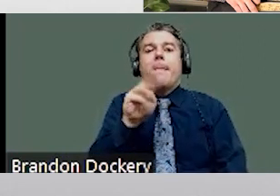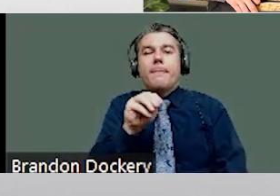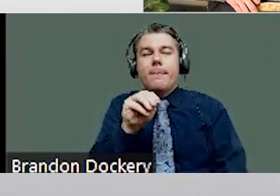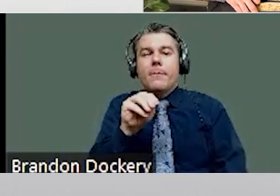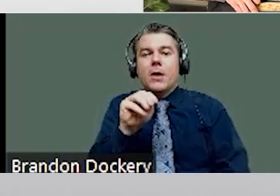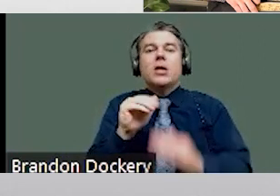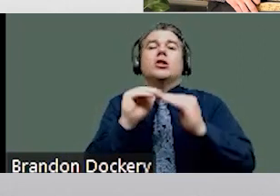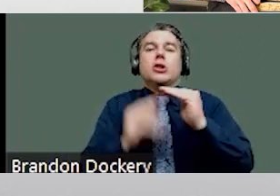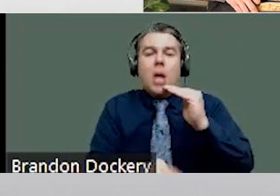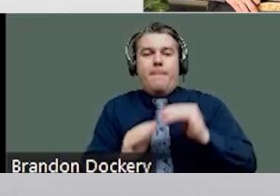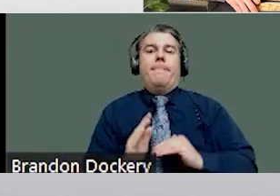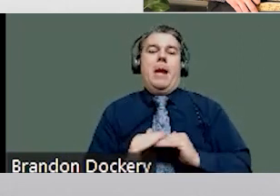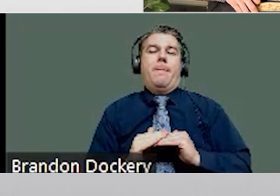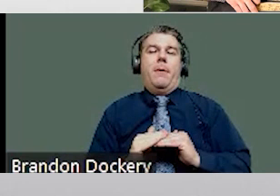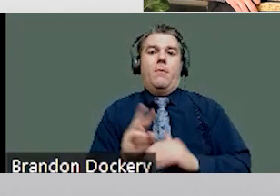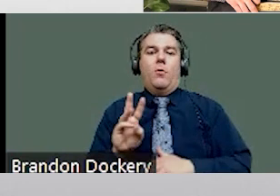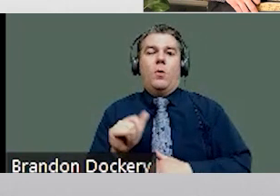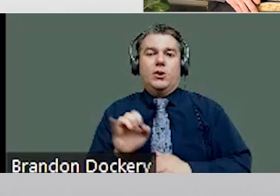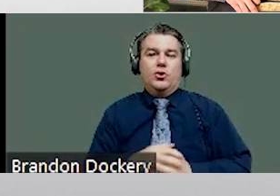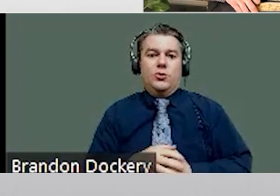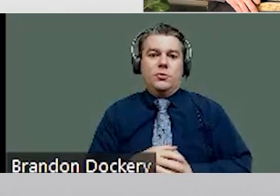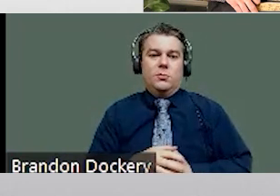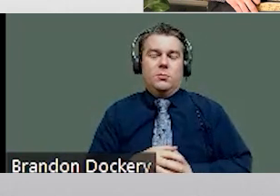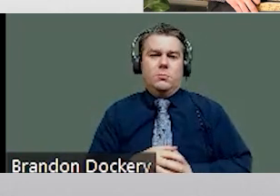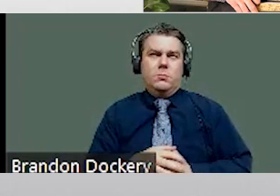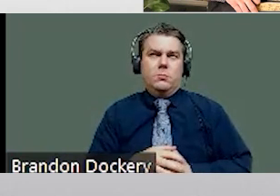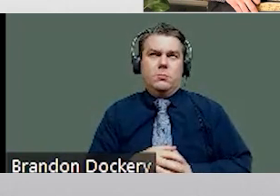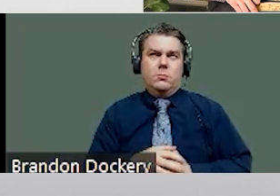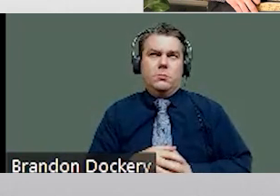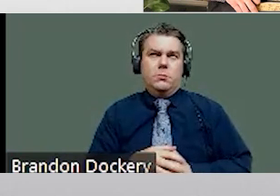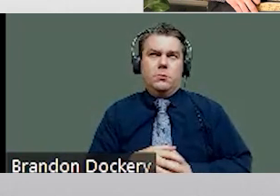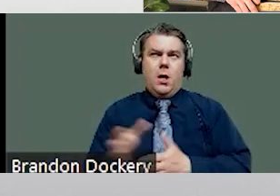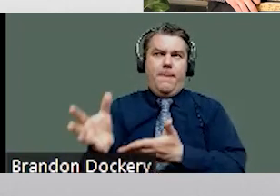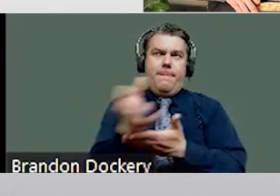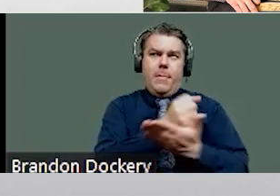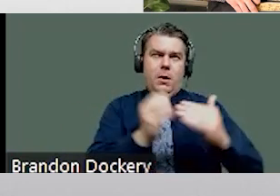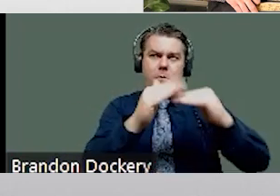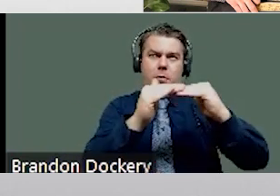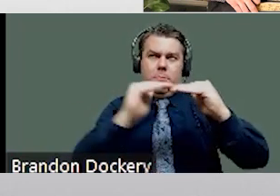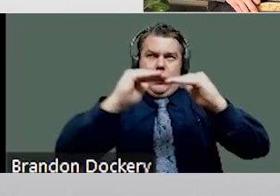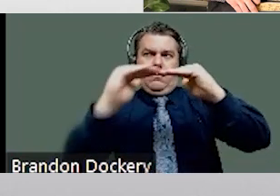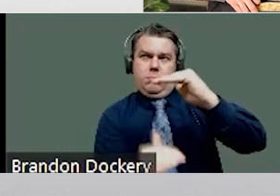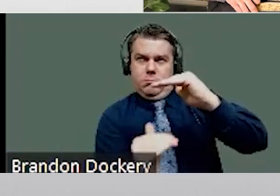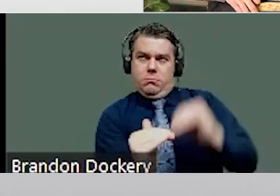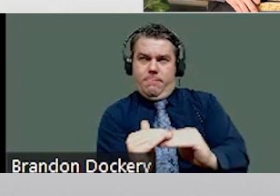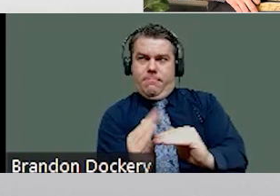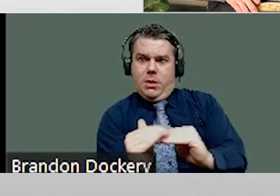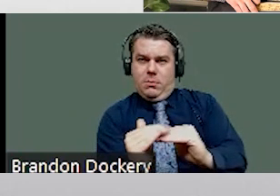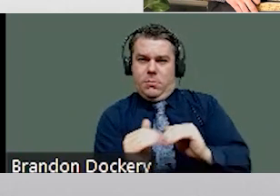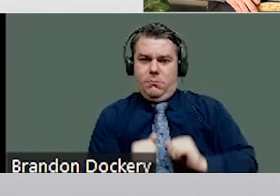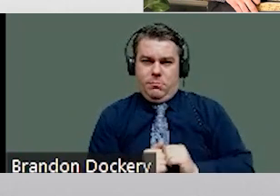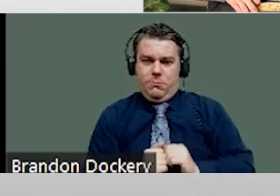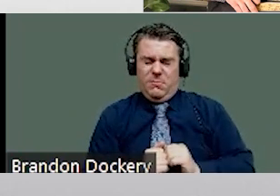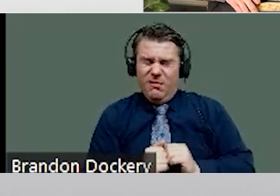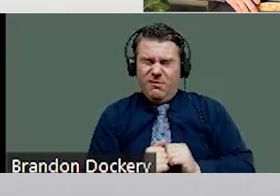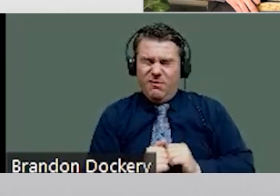subminimum wage. Now, say that out loud to yourself and see if that seems